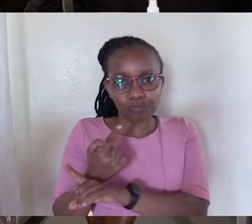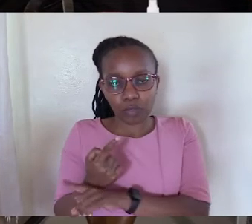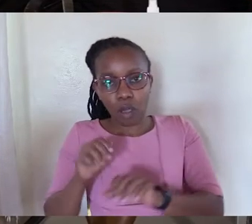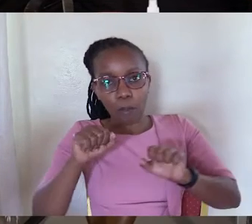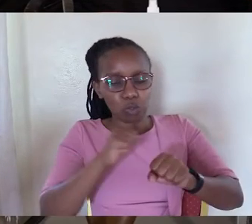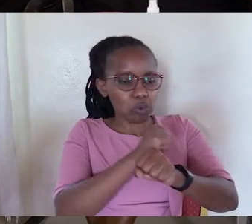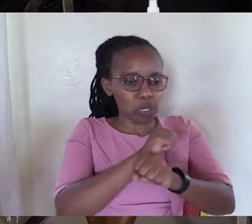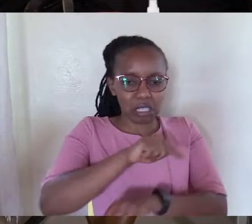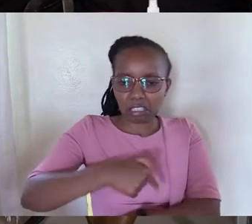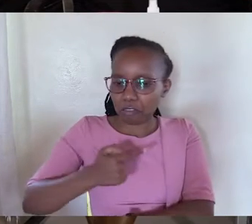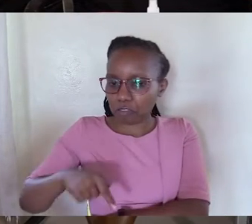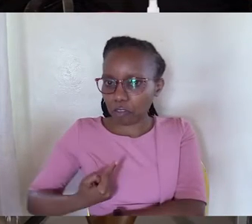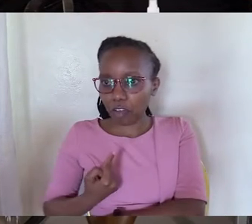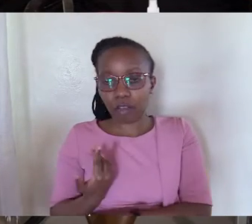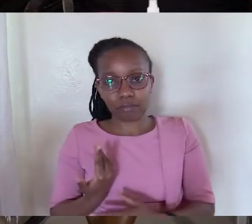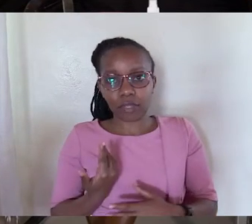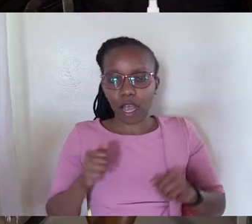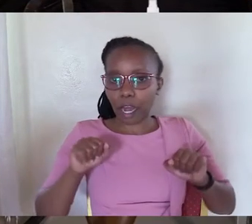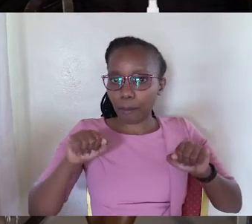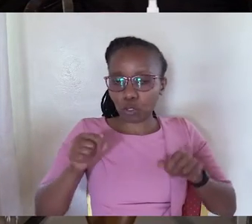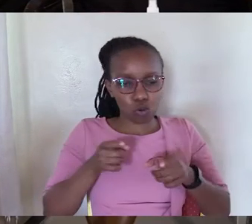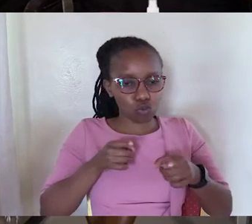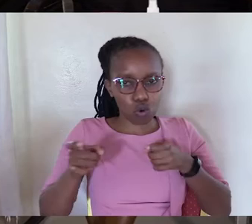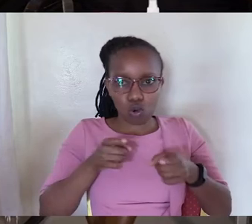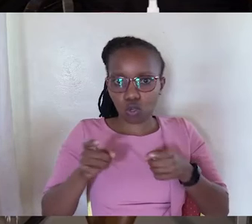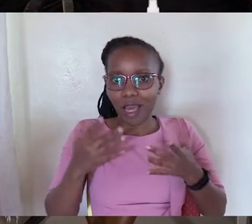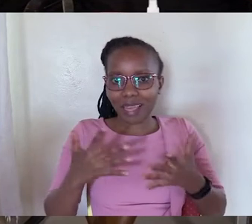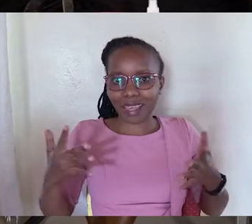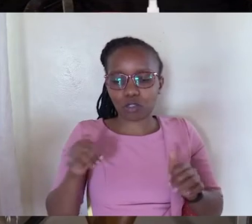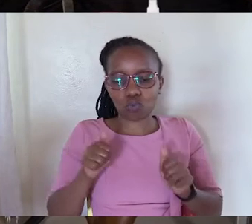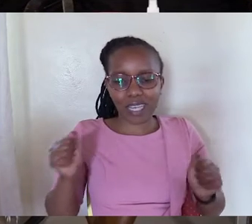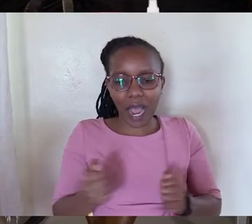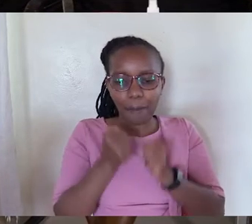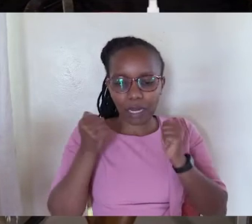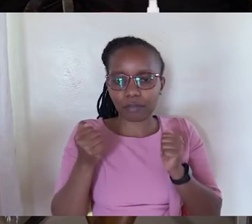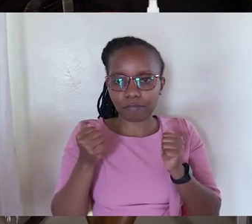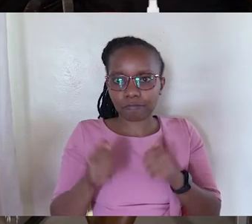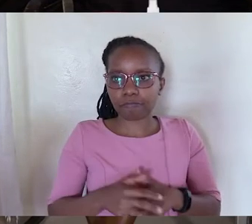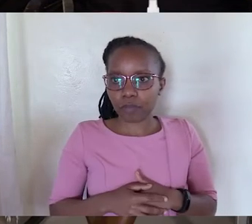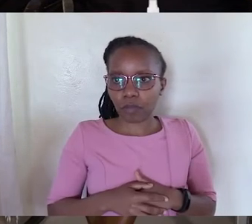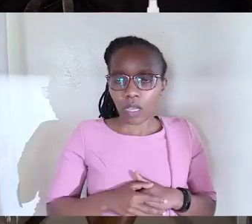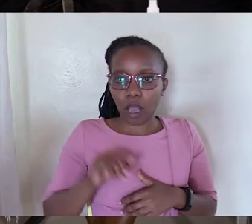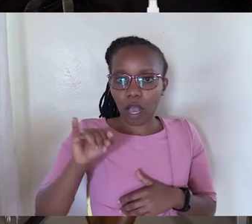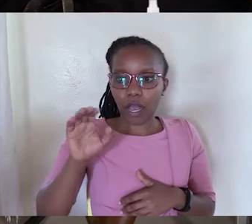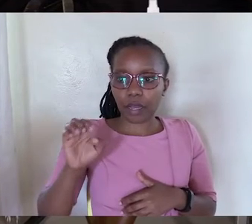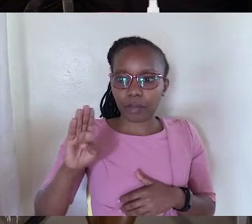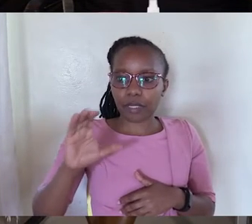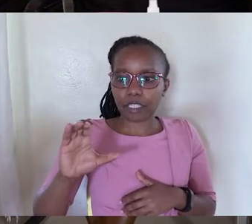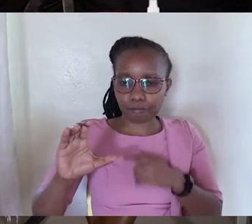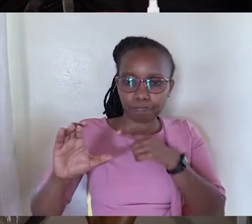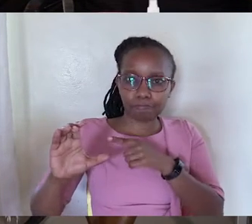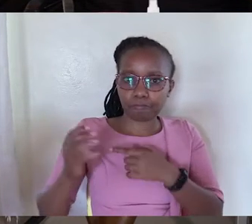protect ourselves and be able to curb the things that have been happening. So as IBC, we have what we